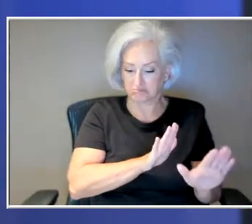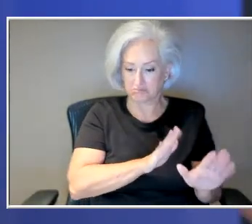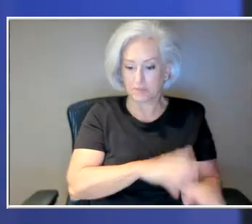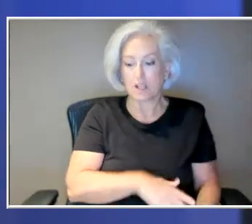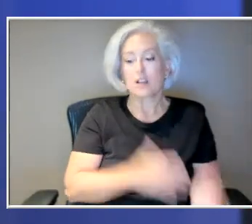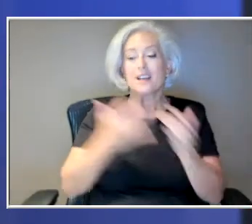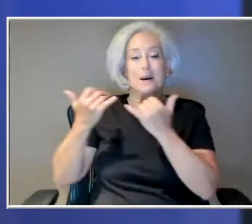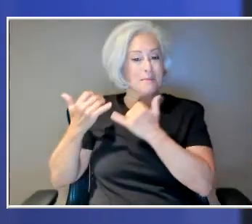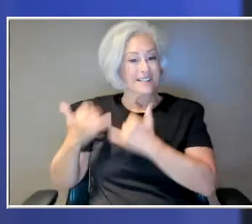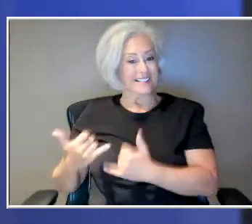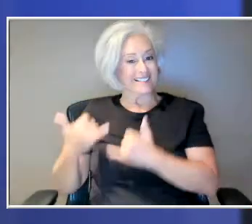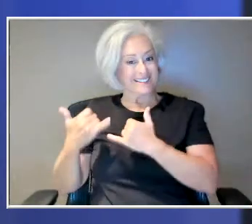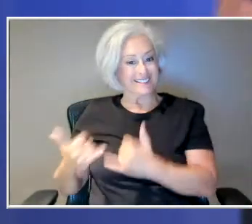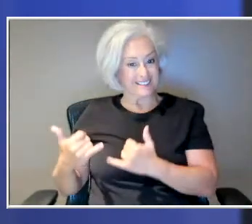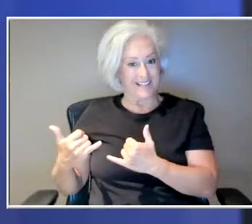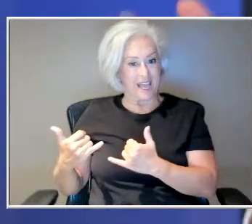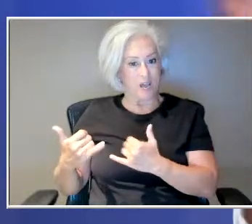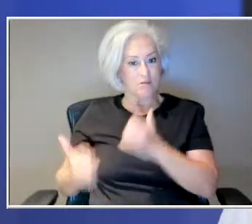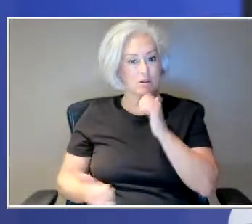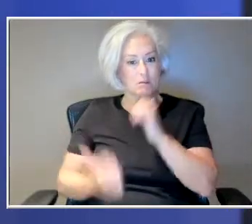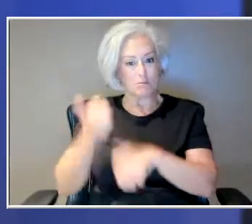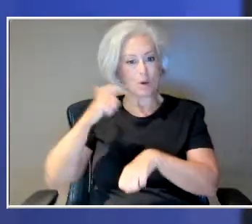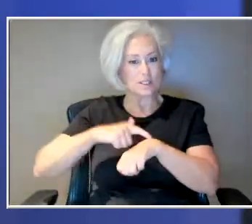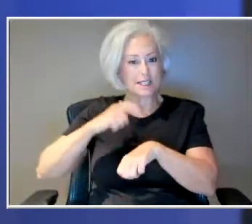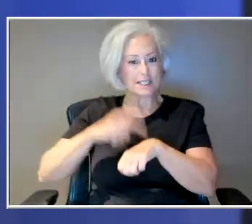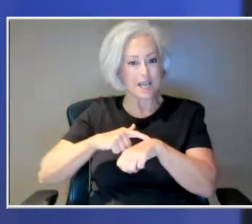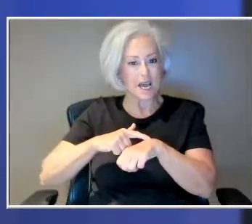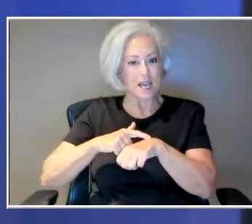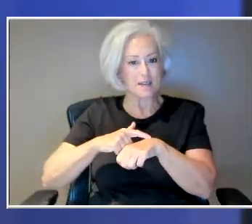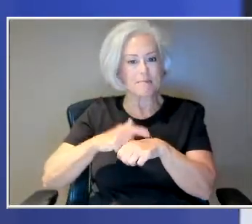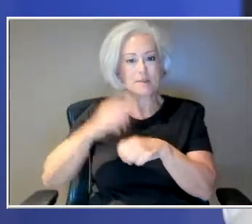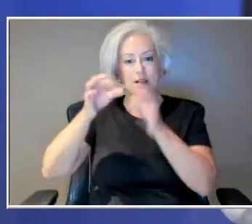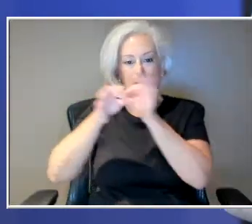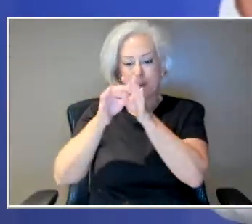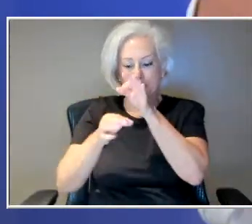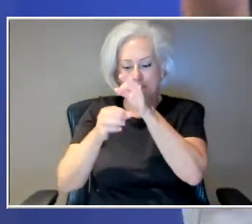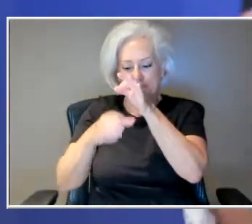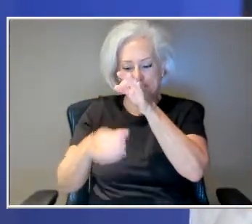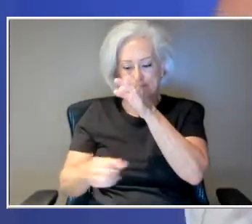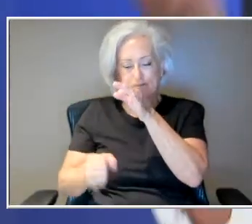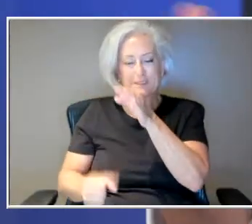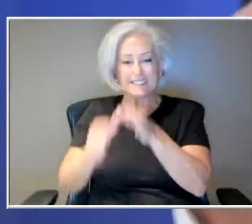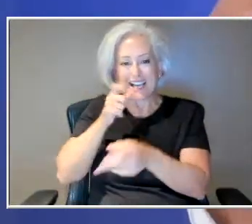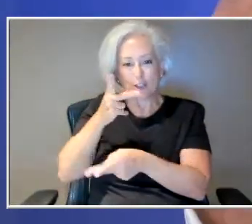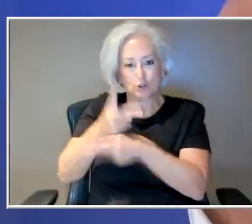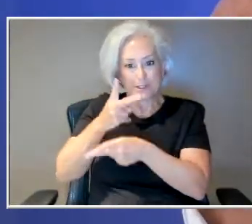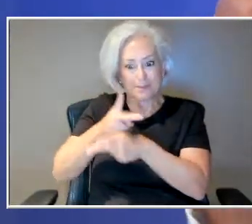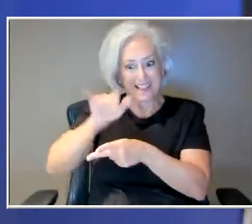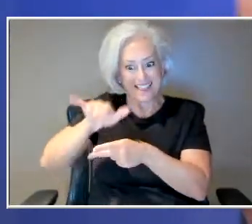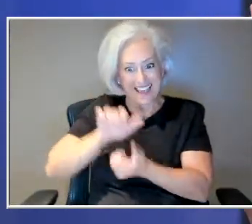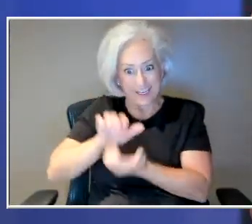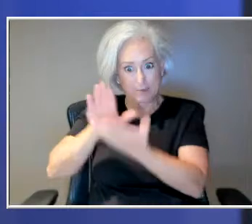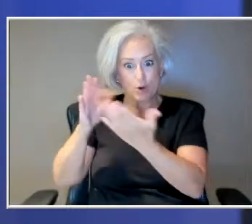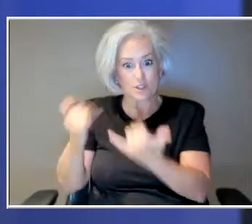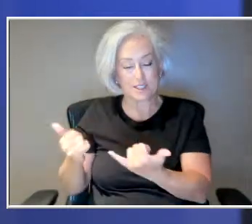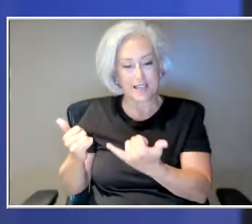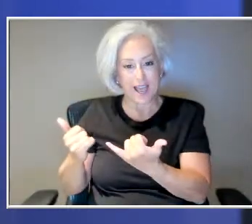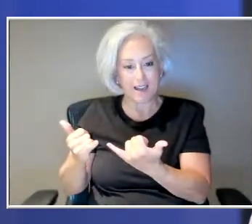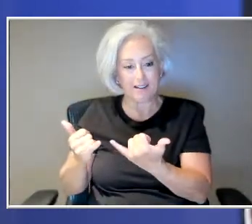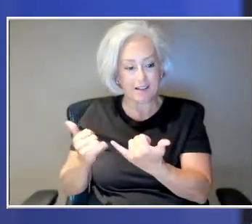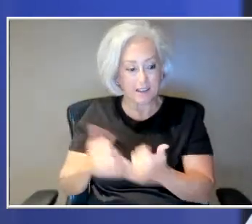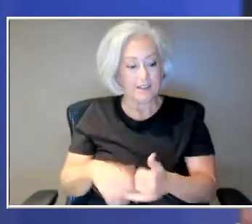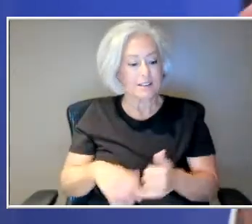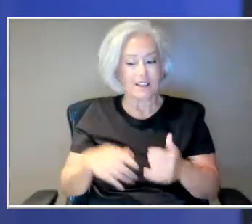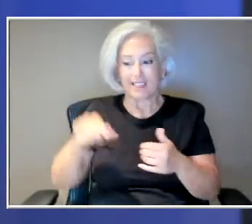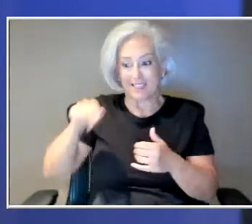practice, the vast majority of times, aneurysms are no longer treated by this approach because it's also the most invasive way. And so if the body's already under